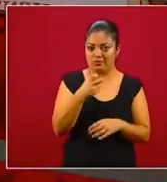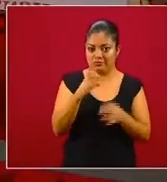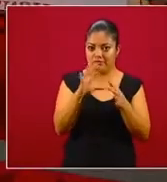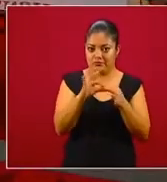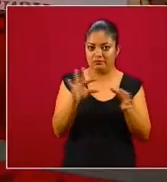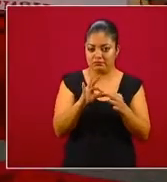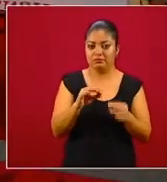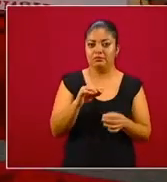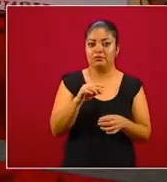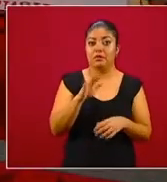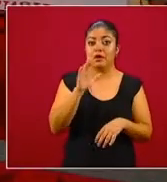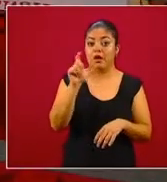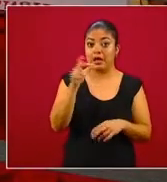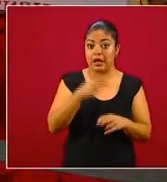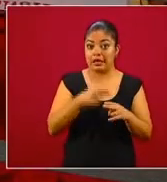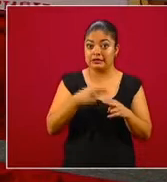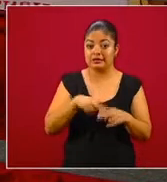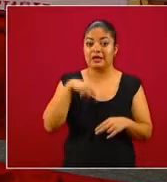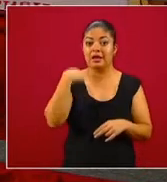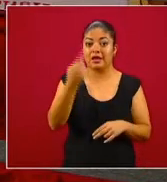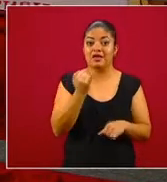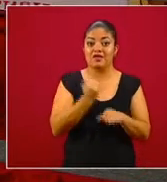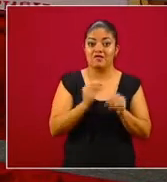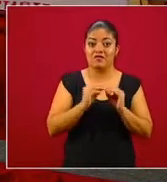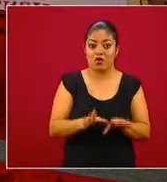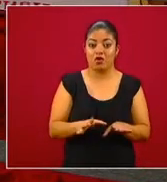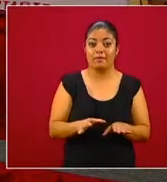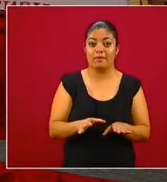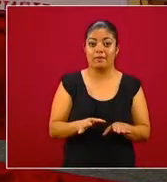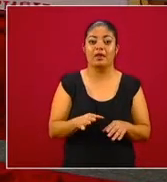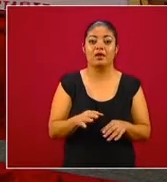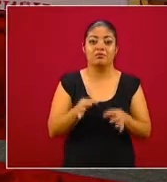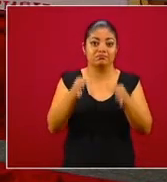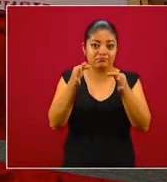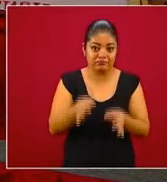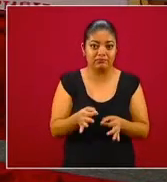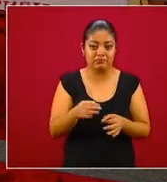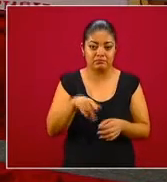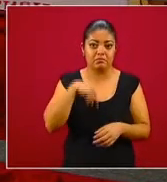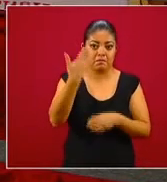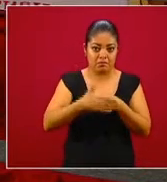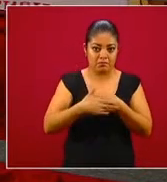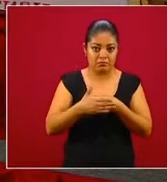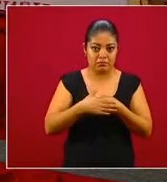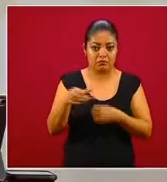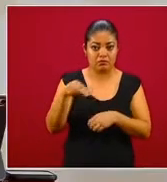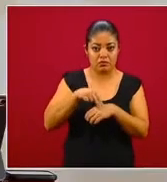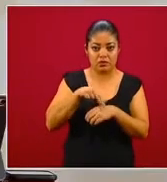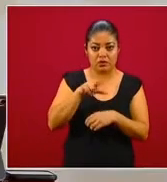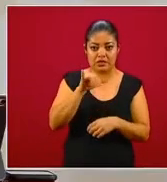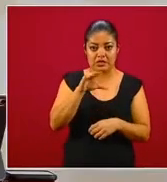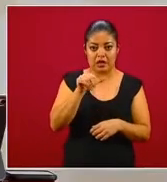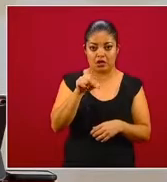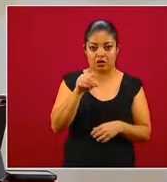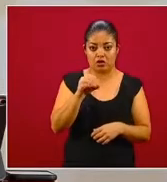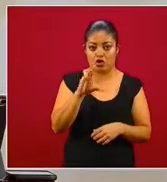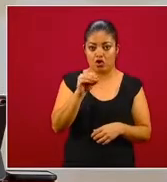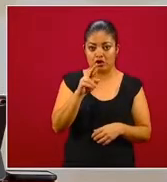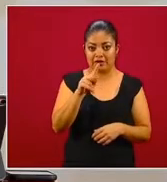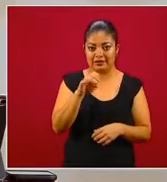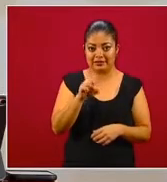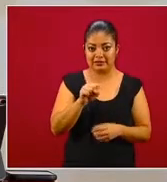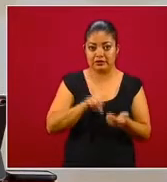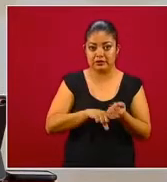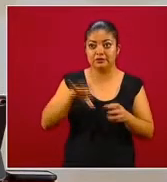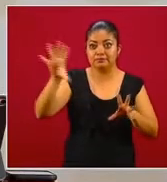We'll el see informe this formal informal de la information, movilidad like y el in the espacio mobility público report presentado by próximamente el doctor Dr. Ricardo Ricardo Cortés Cortés cuando se when recopile